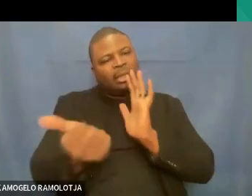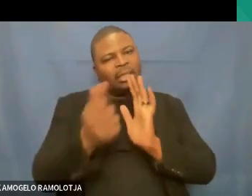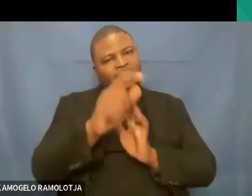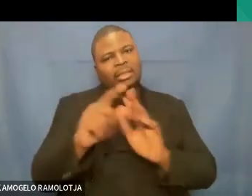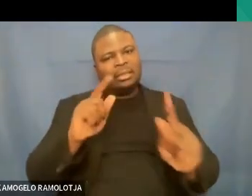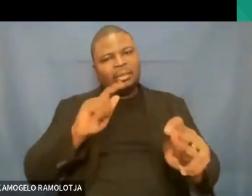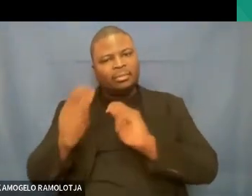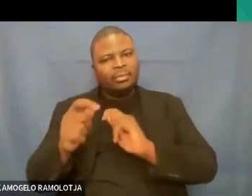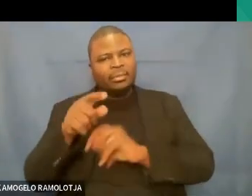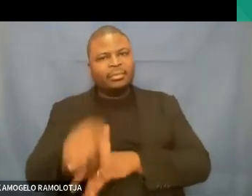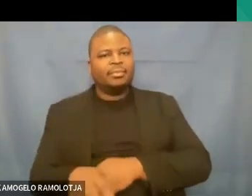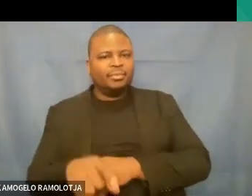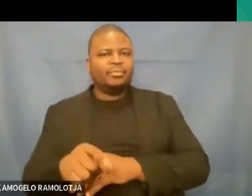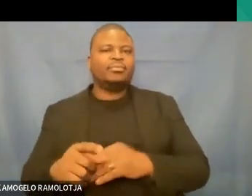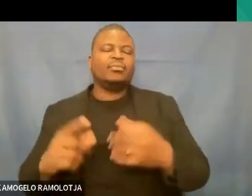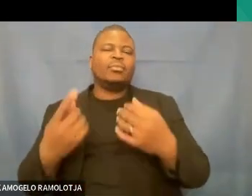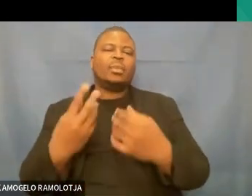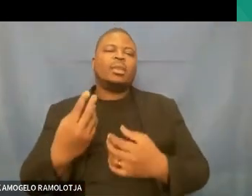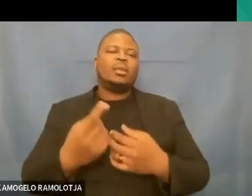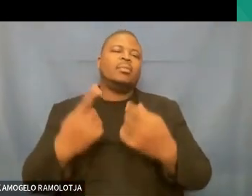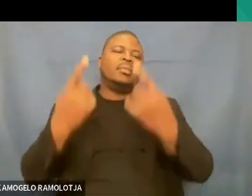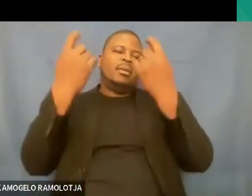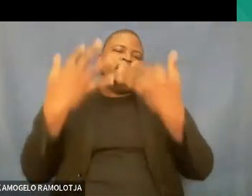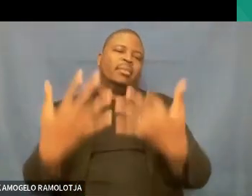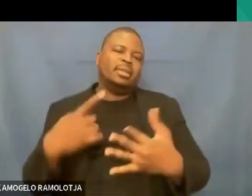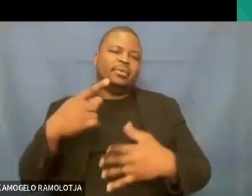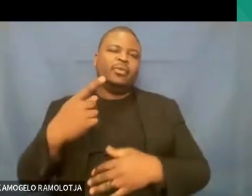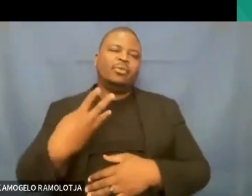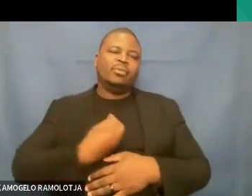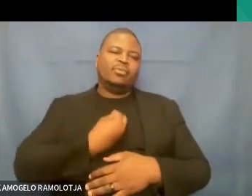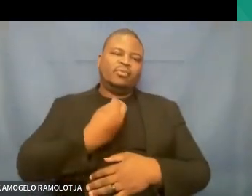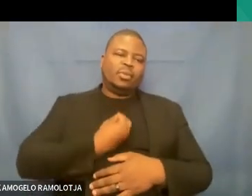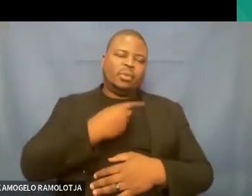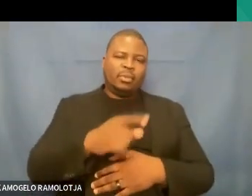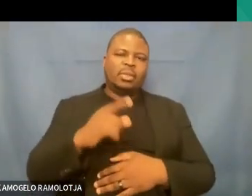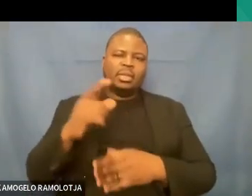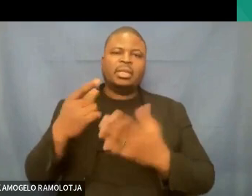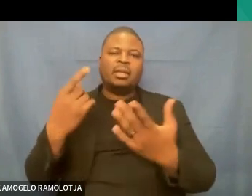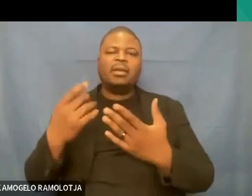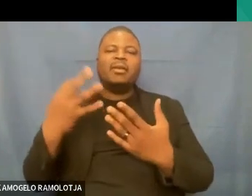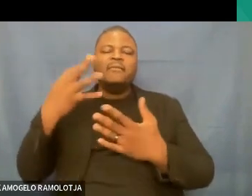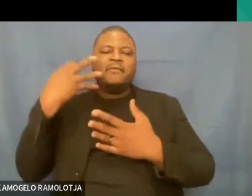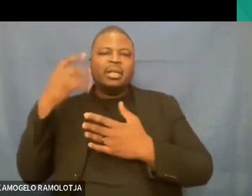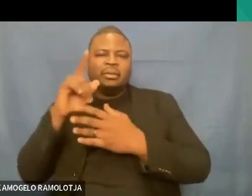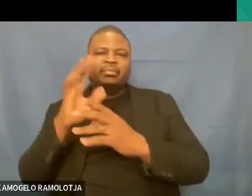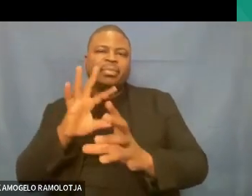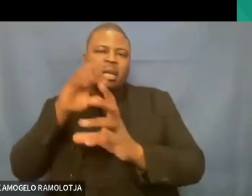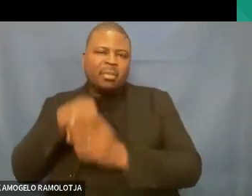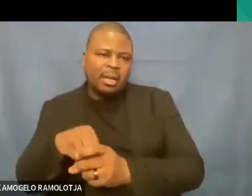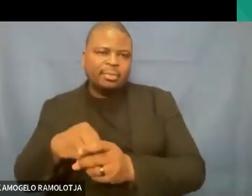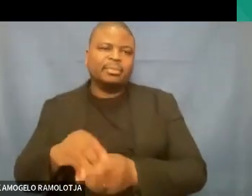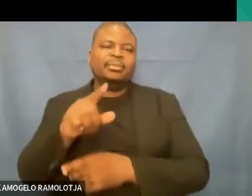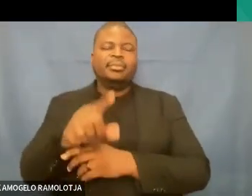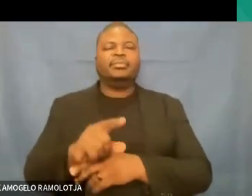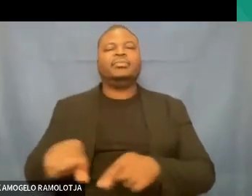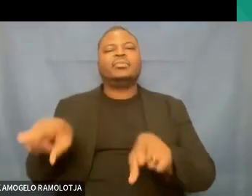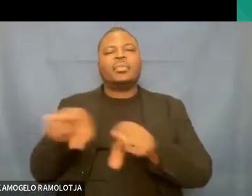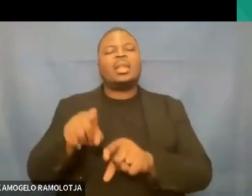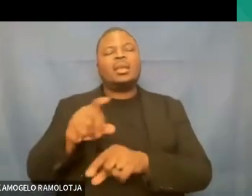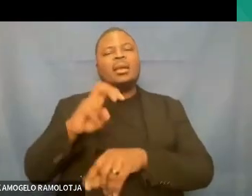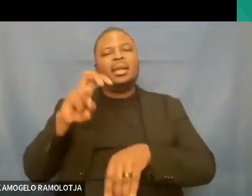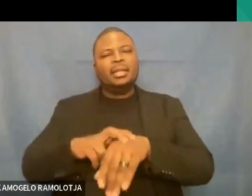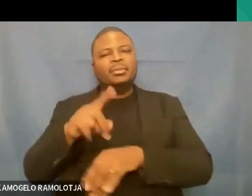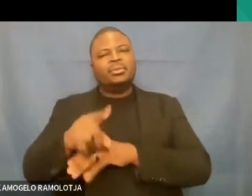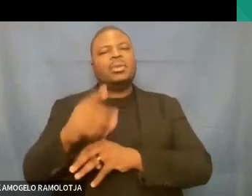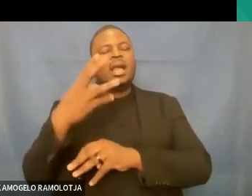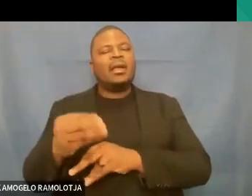reduction, providing budget for youth-friendly focused harm reduction services. Civil society organizations need to create youth-friendly access